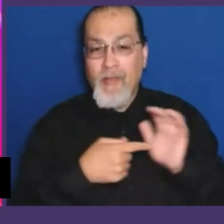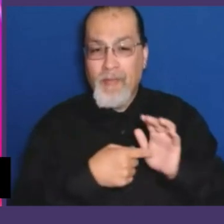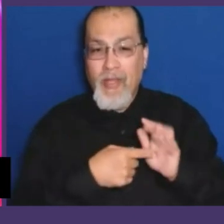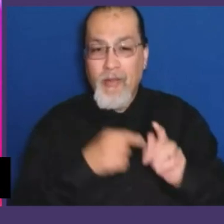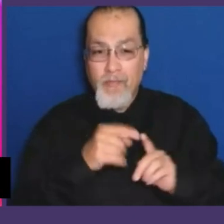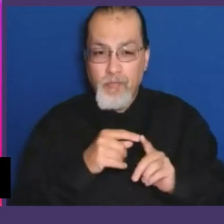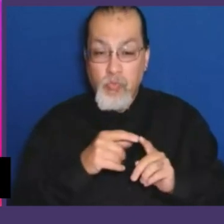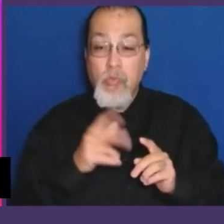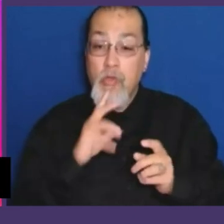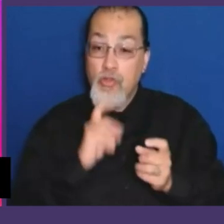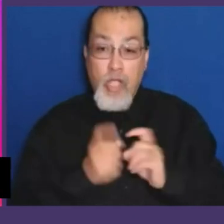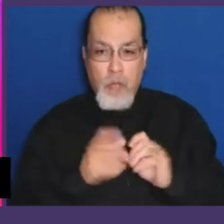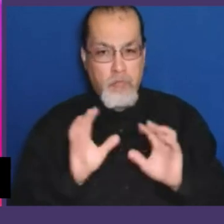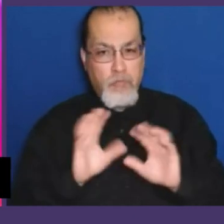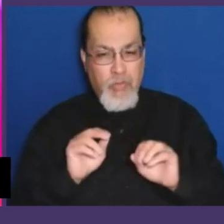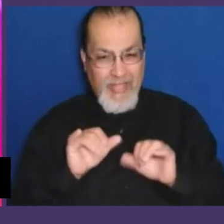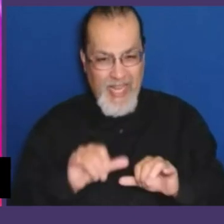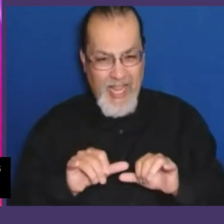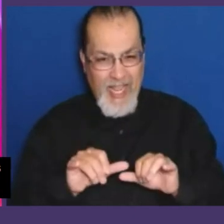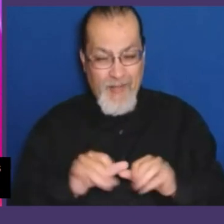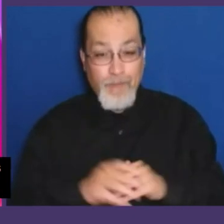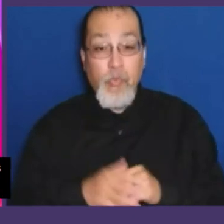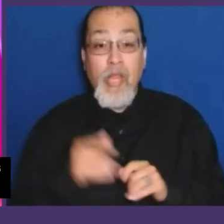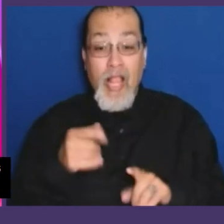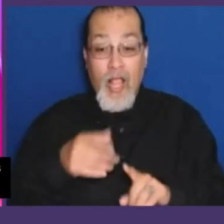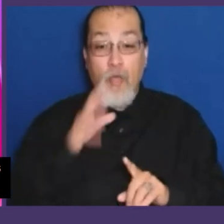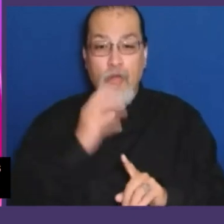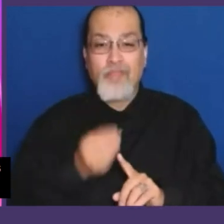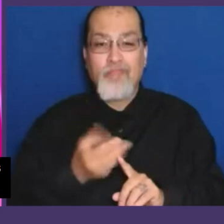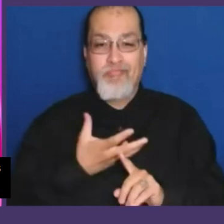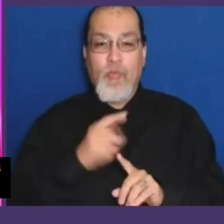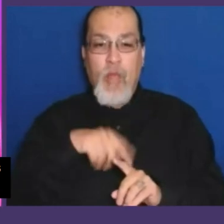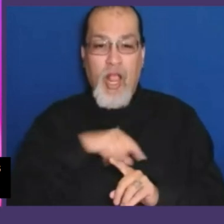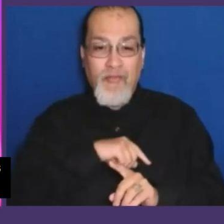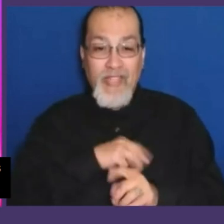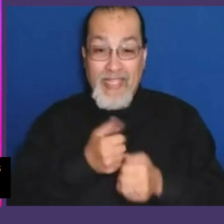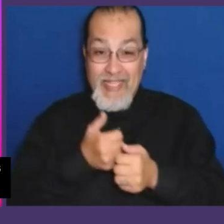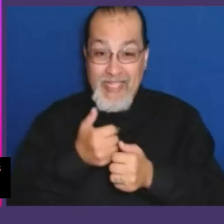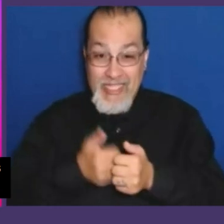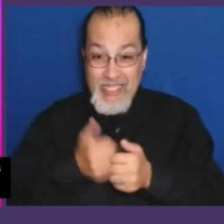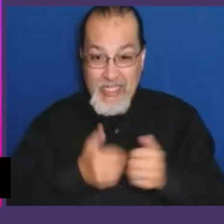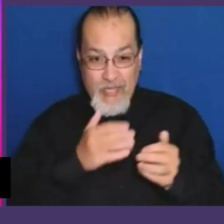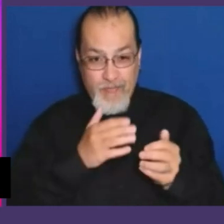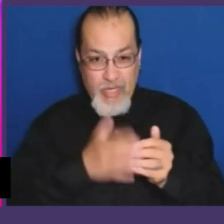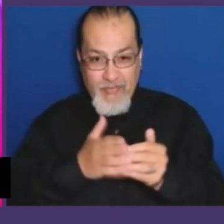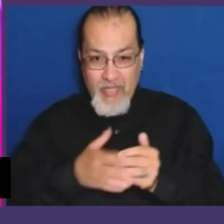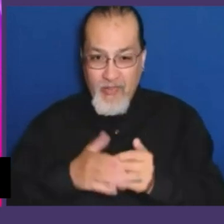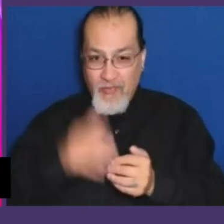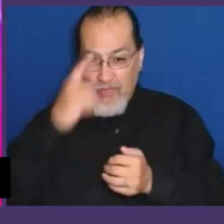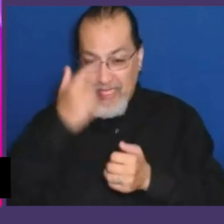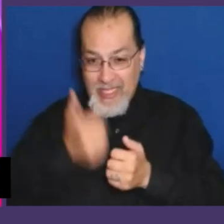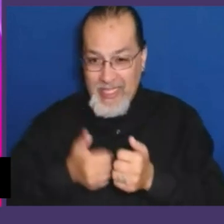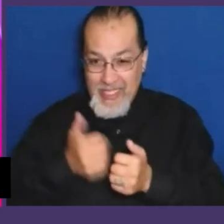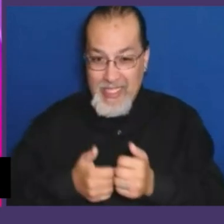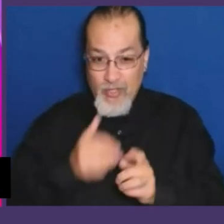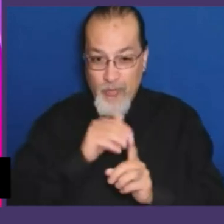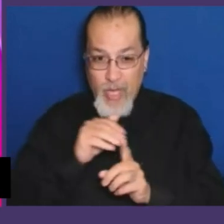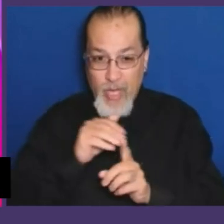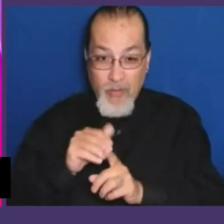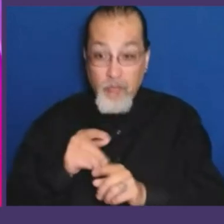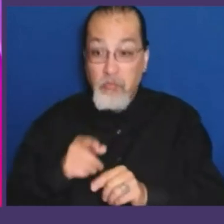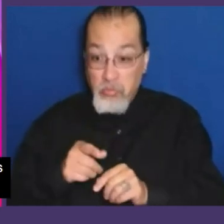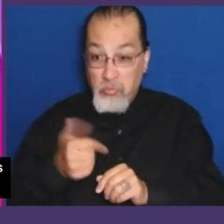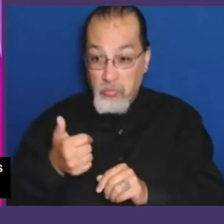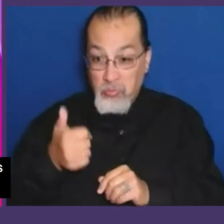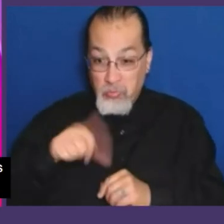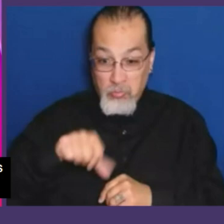single completion for these prompts. And so what we can do is we can now just basically apply the same language modeling loss function, but we're